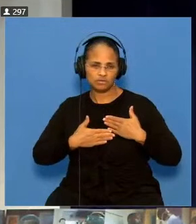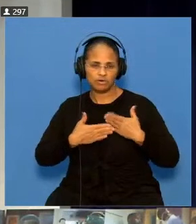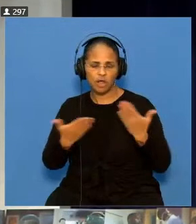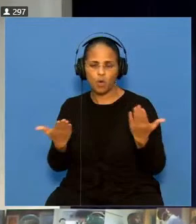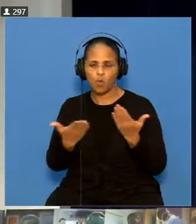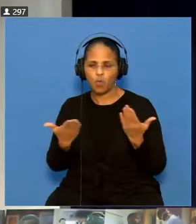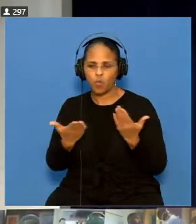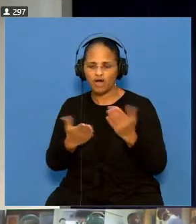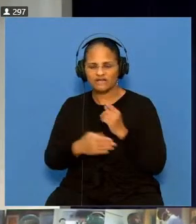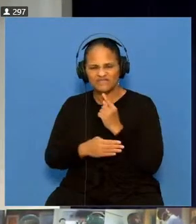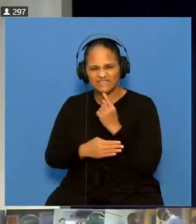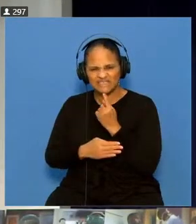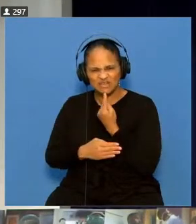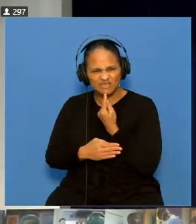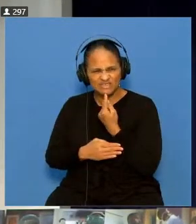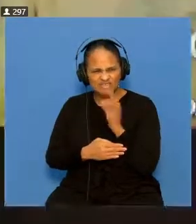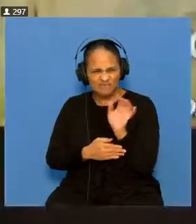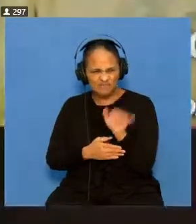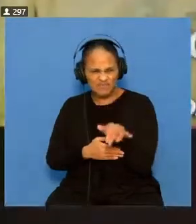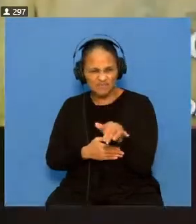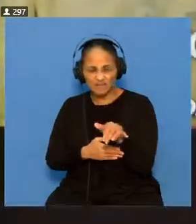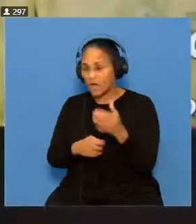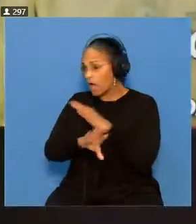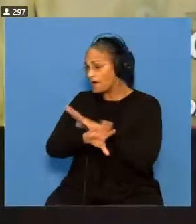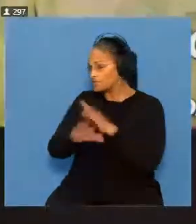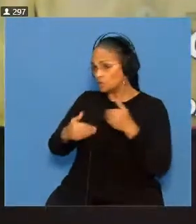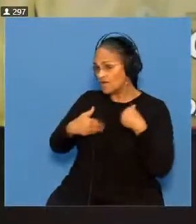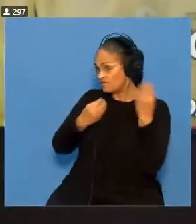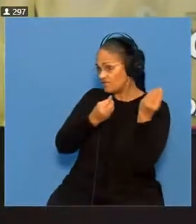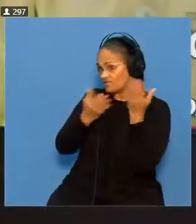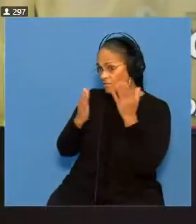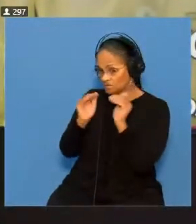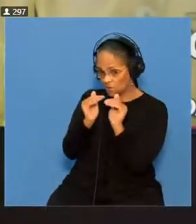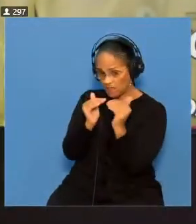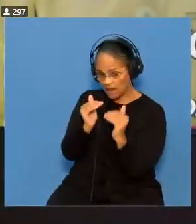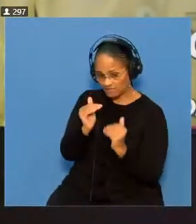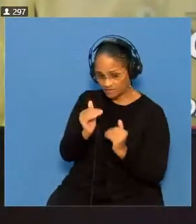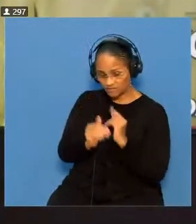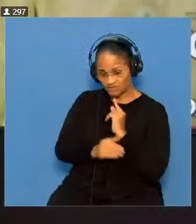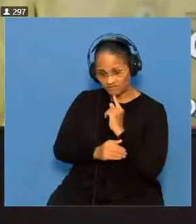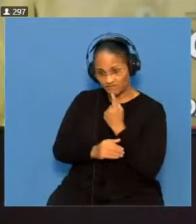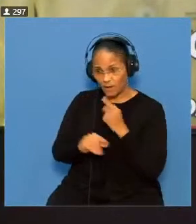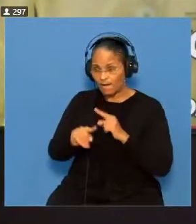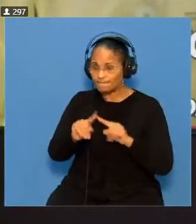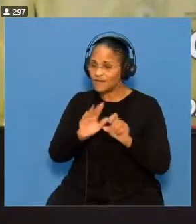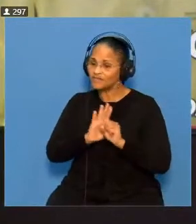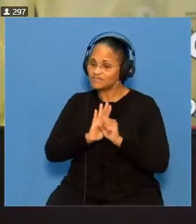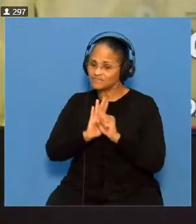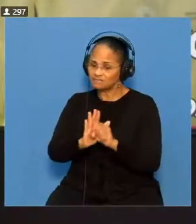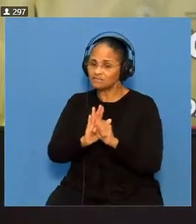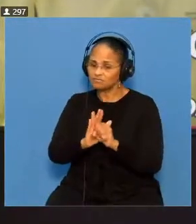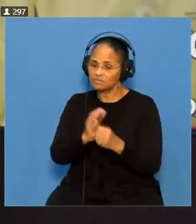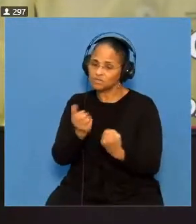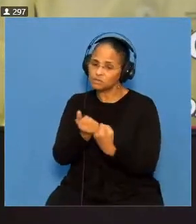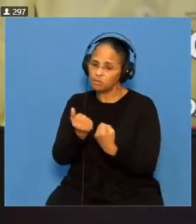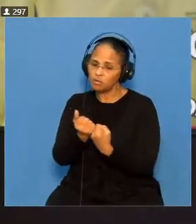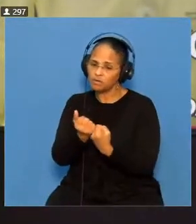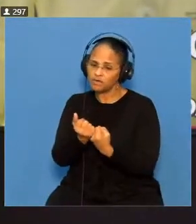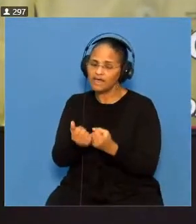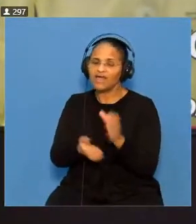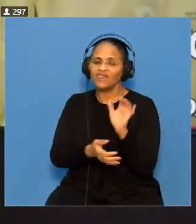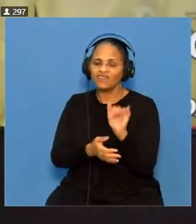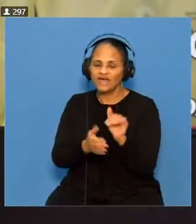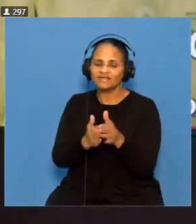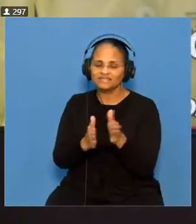the severity of it? I don't have the information about the level of severity, but the symptoms that are generally that